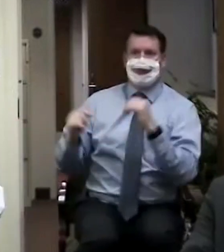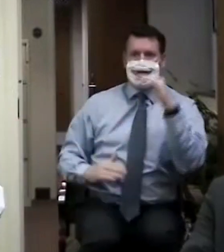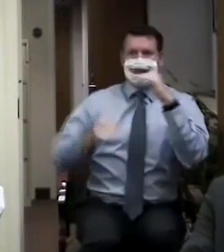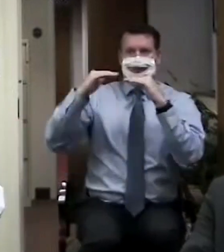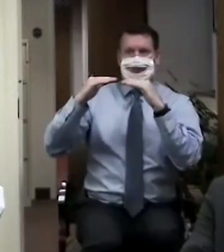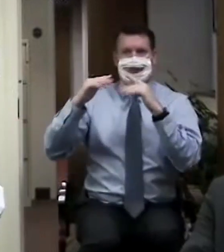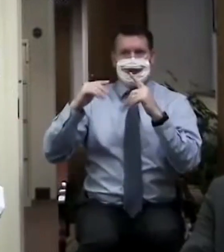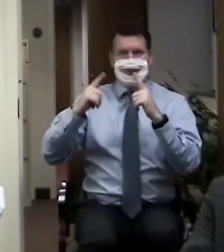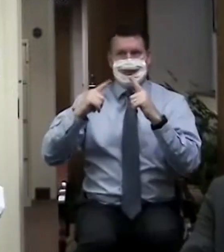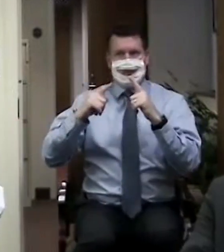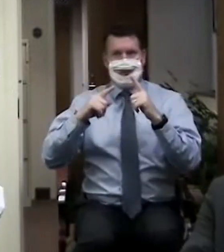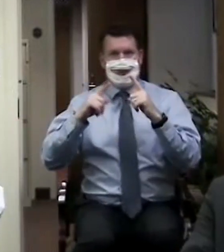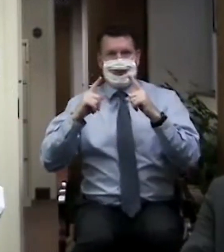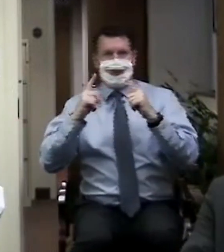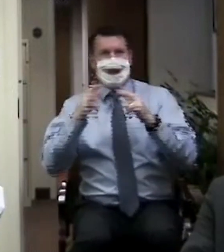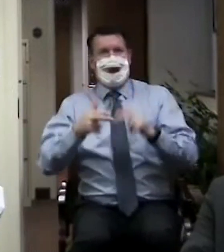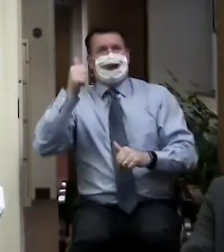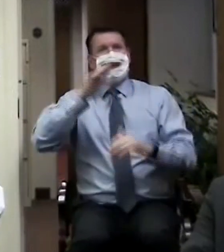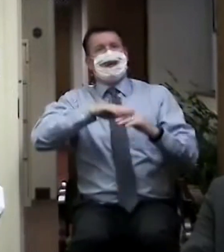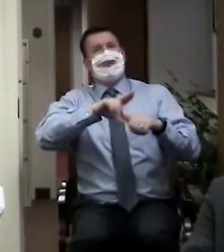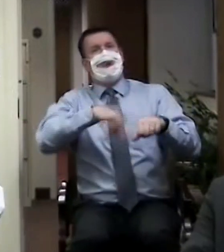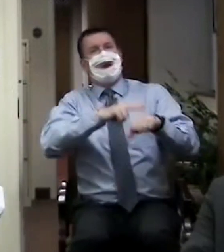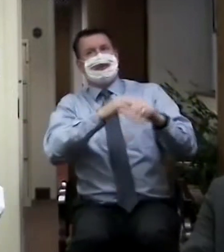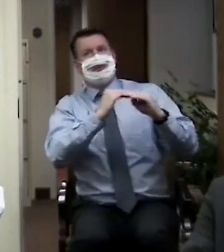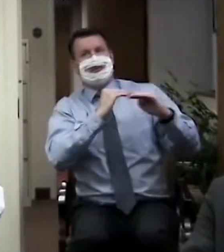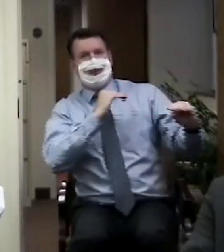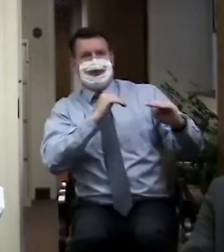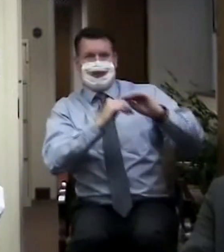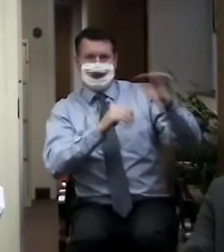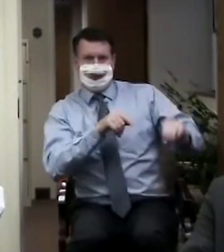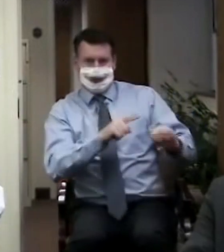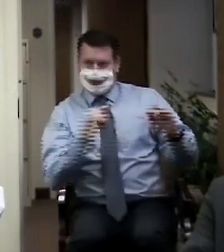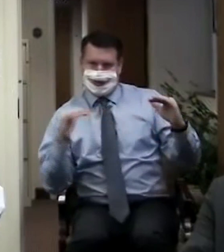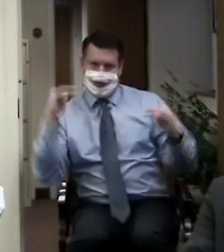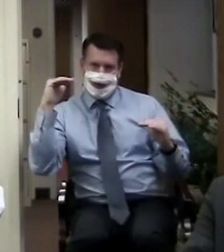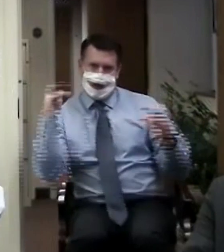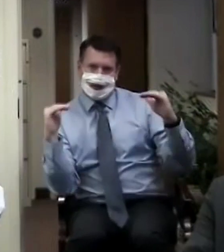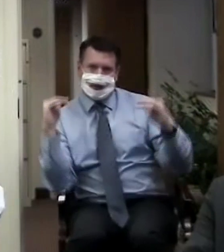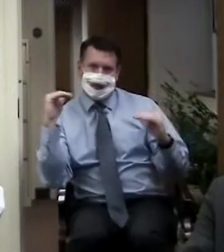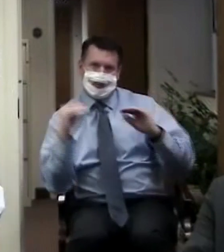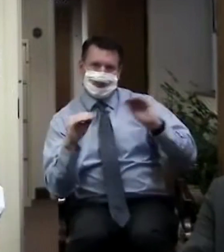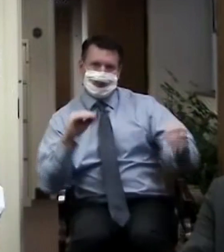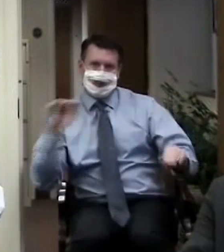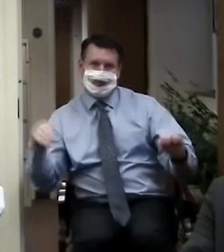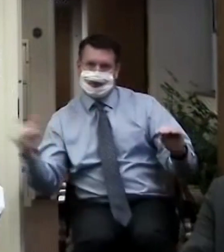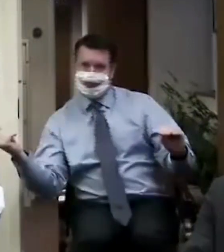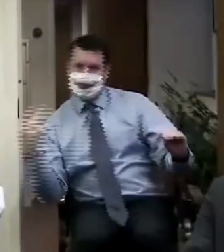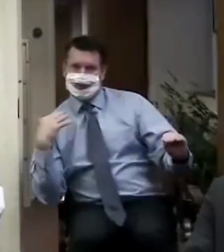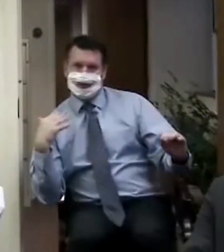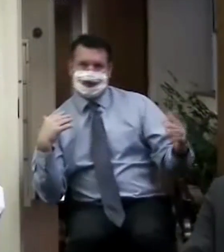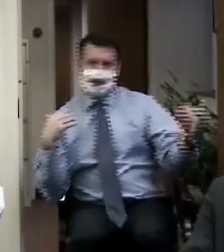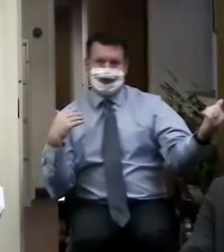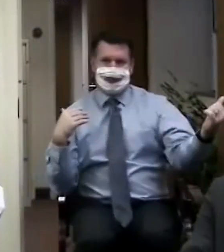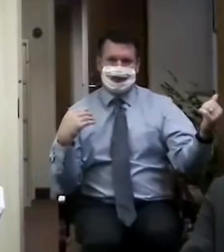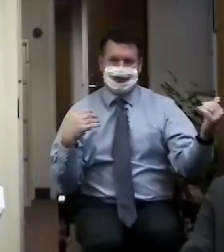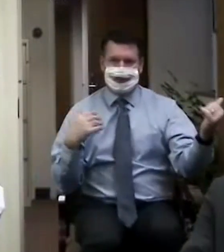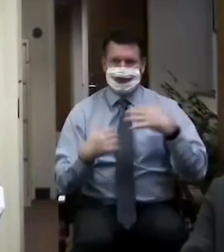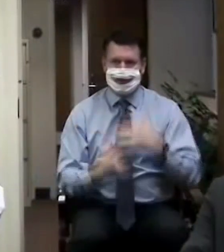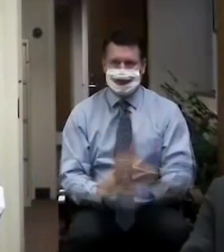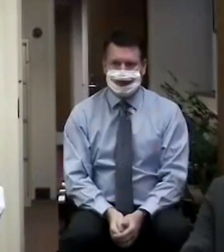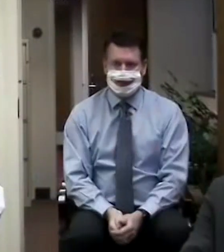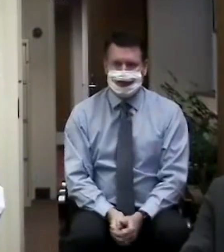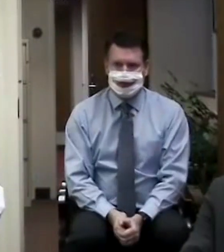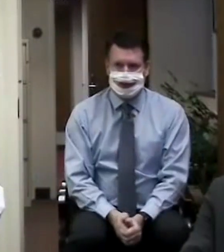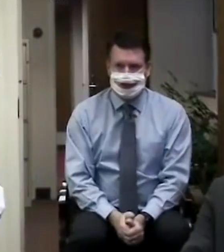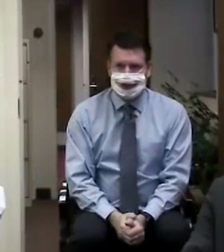the news release that you put out, you had talked about the percentage of people furloughed from places like the School of Nursing and Health Science Division, things like